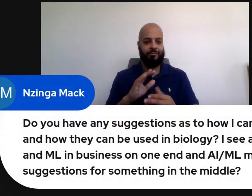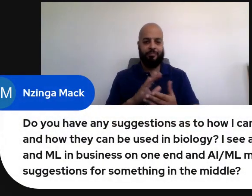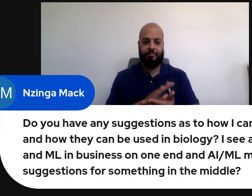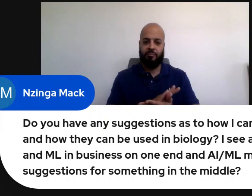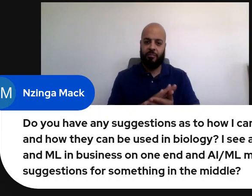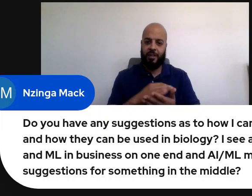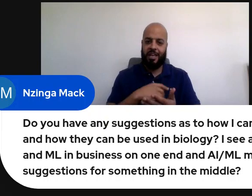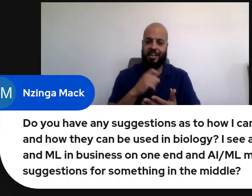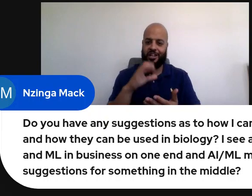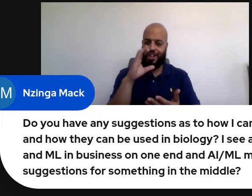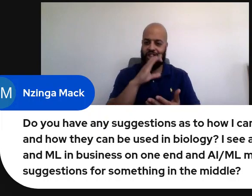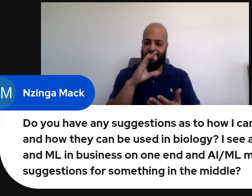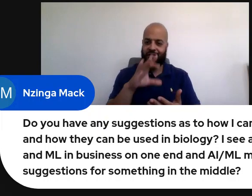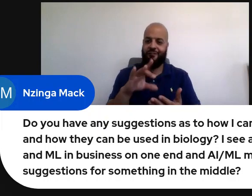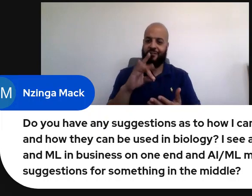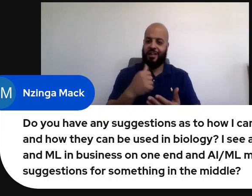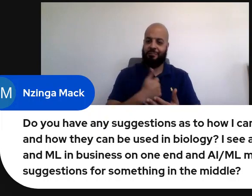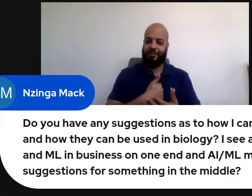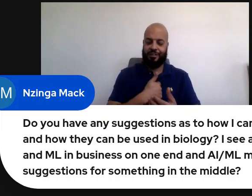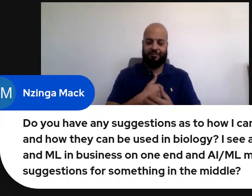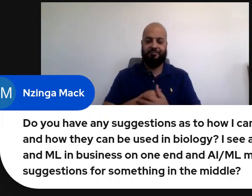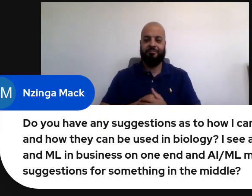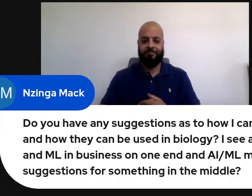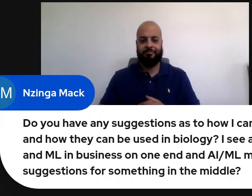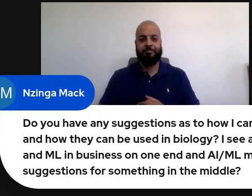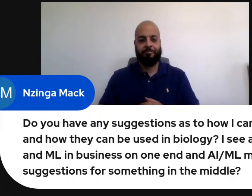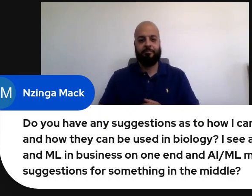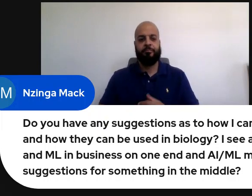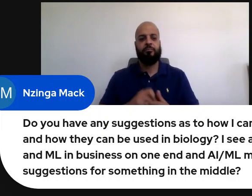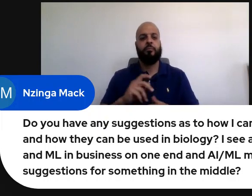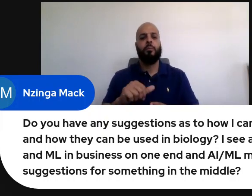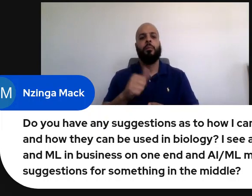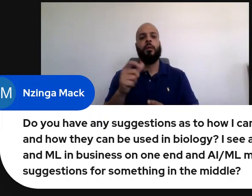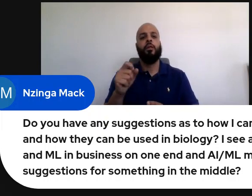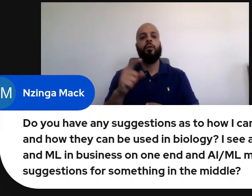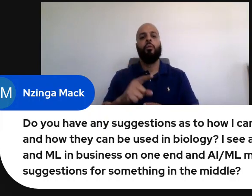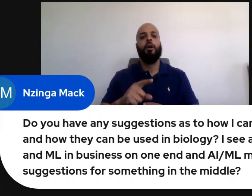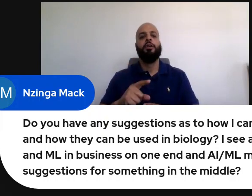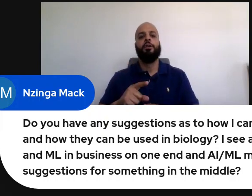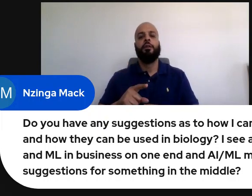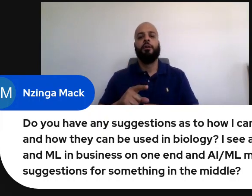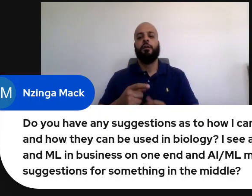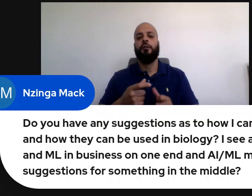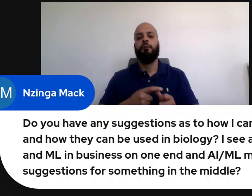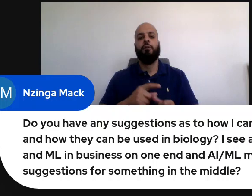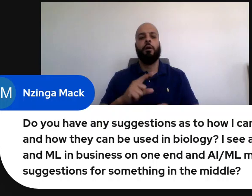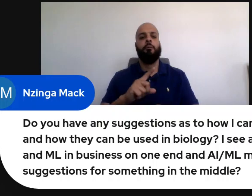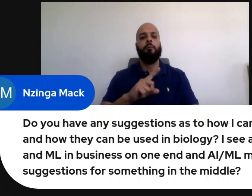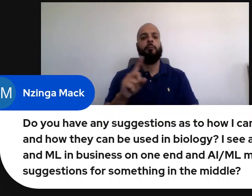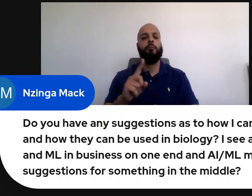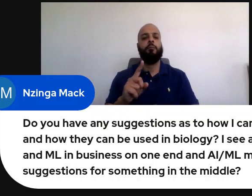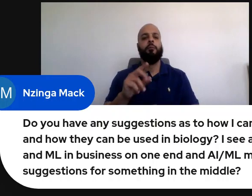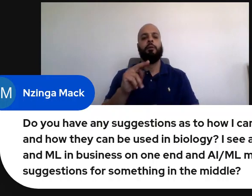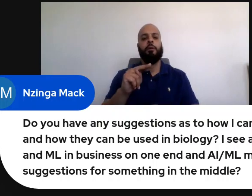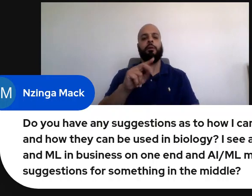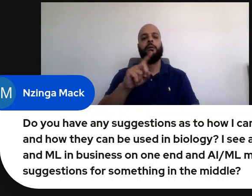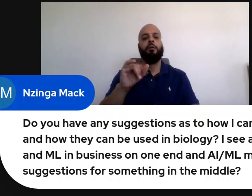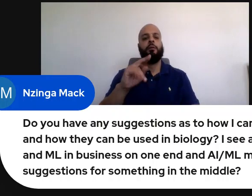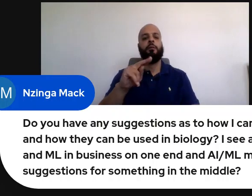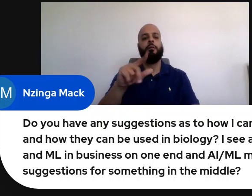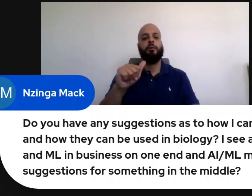it. All right. So another question from Zinga Mac. Do you have